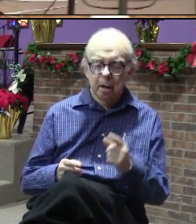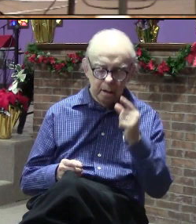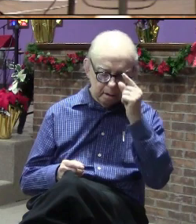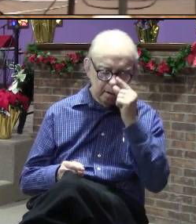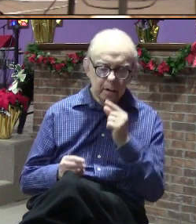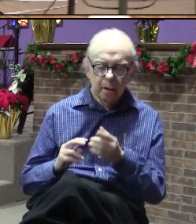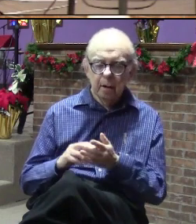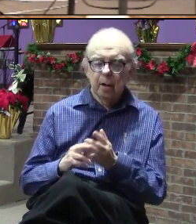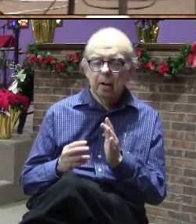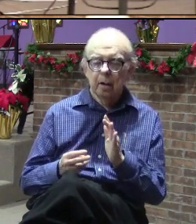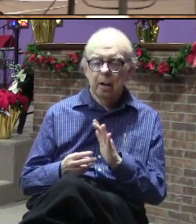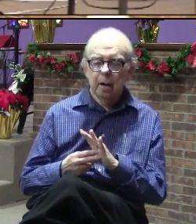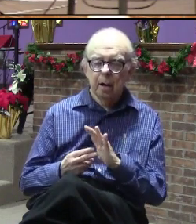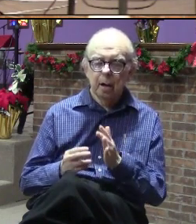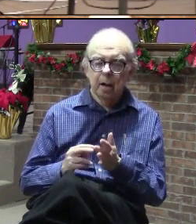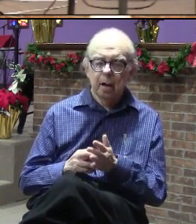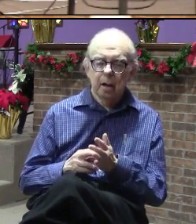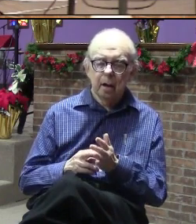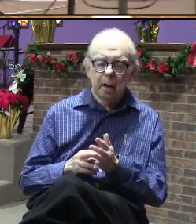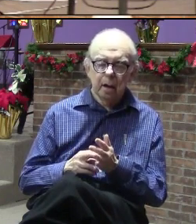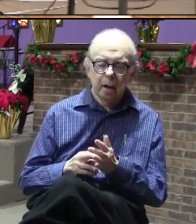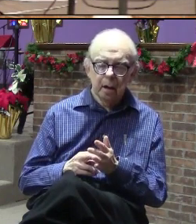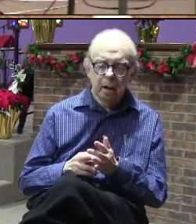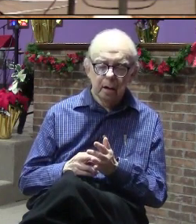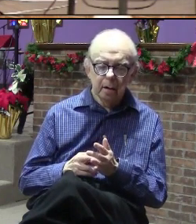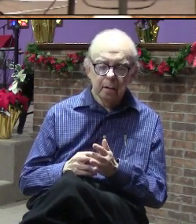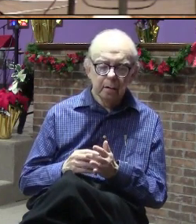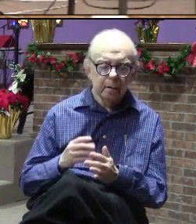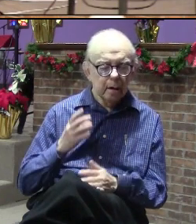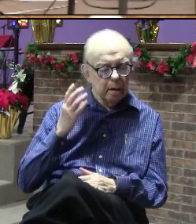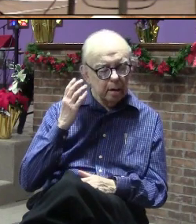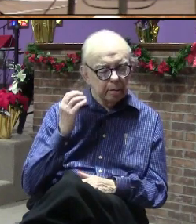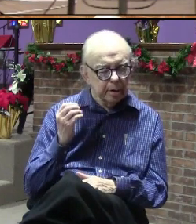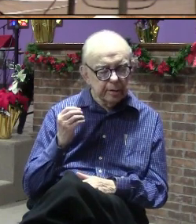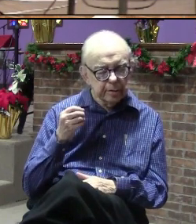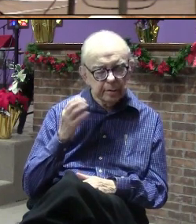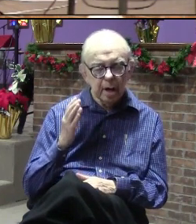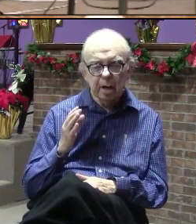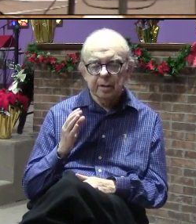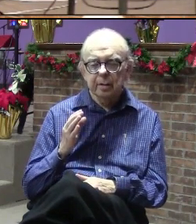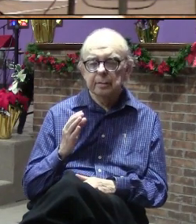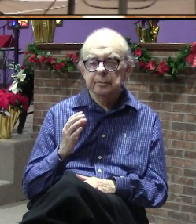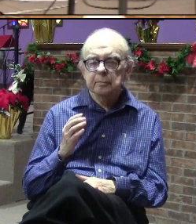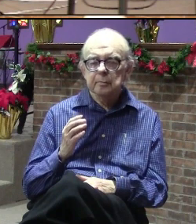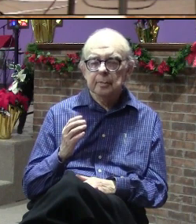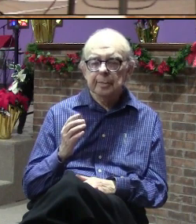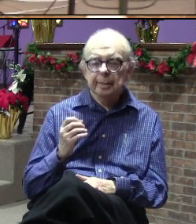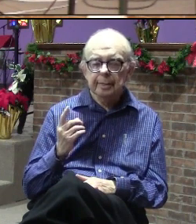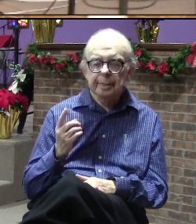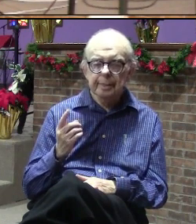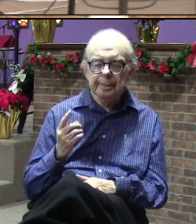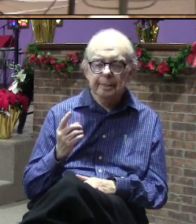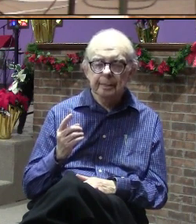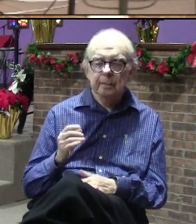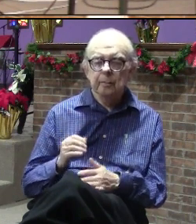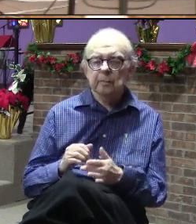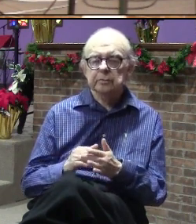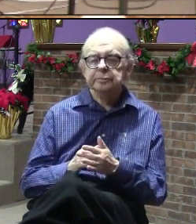means that Jehovah is. And so what do we understand? We understand